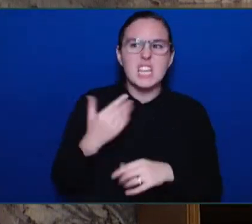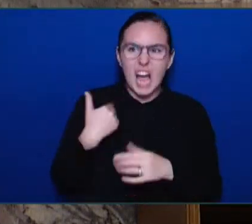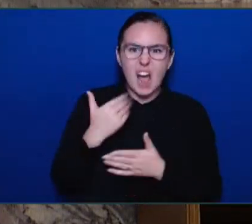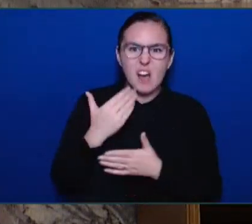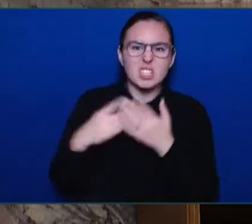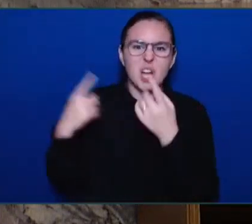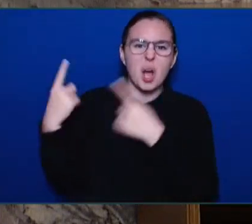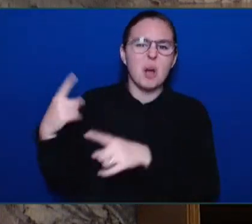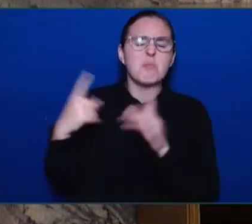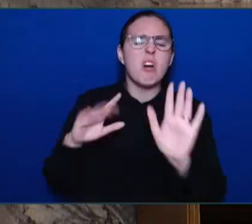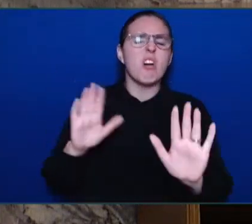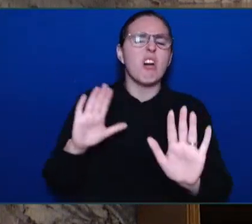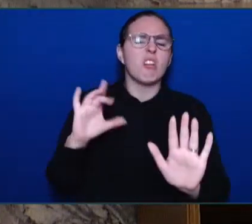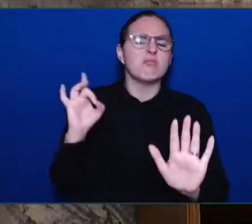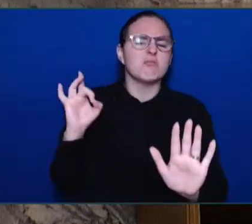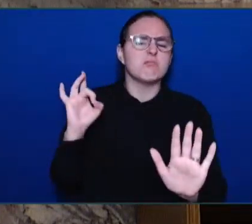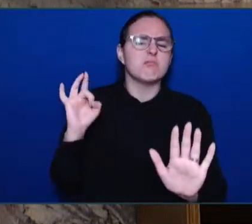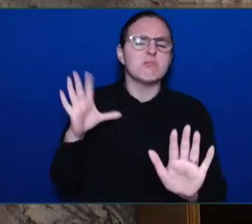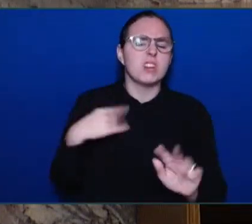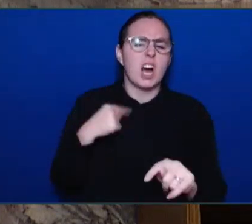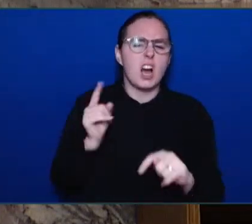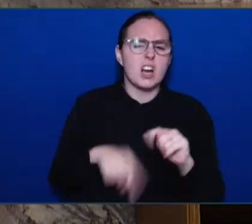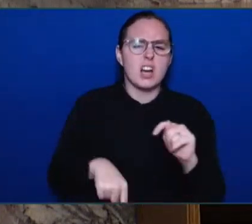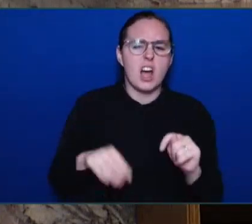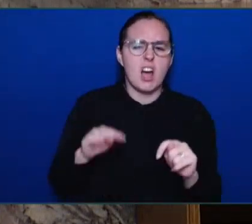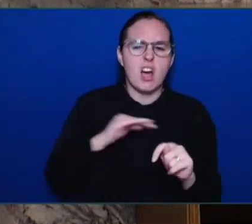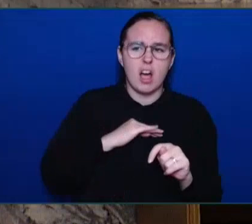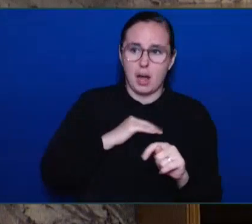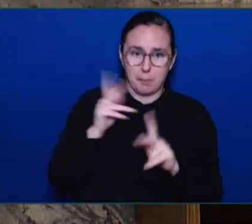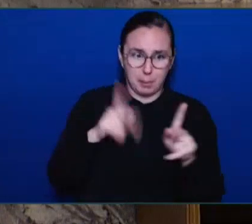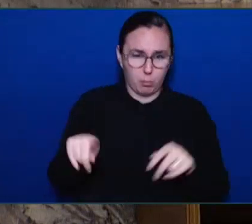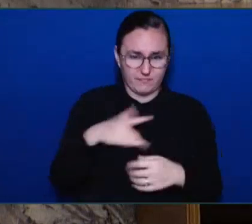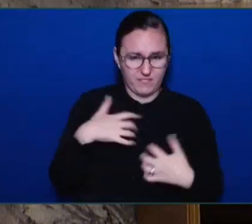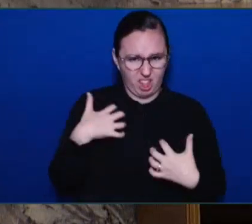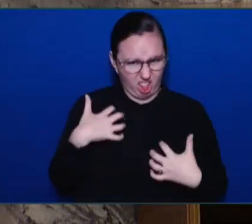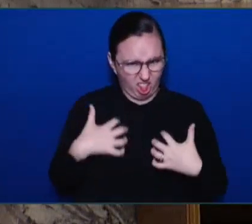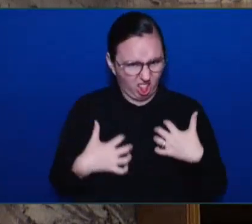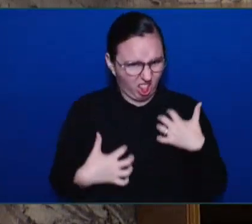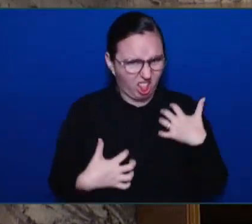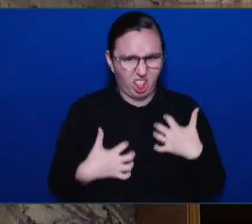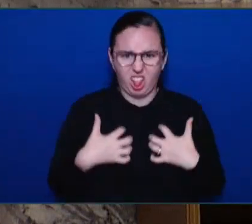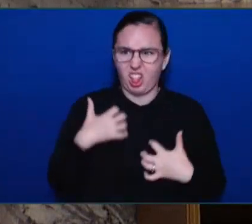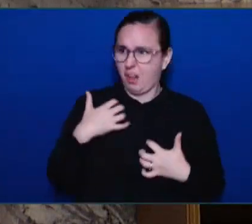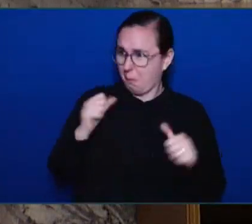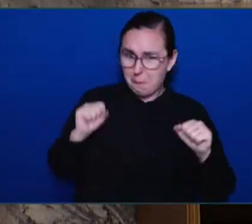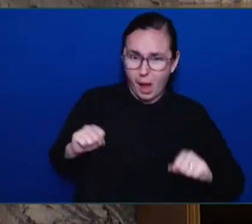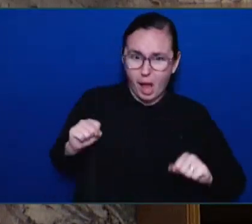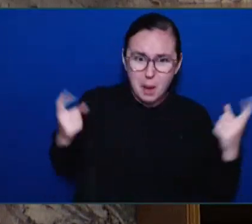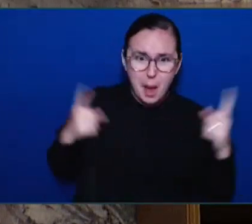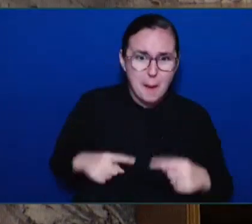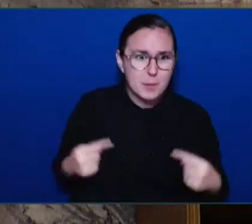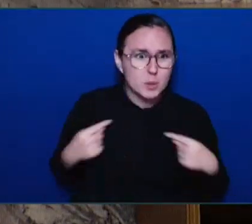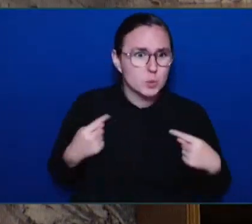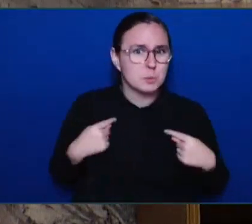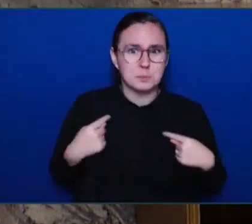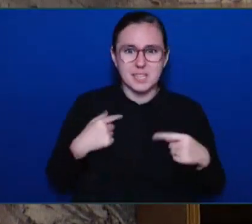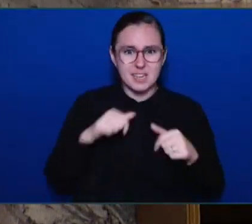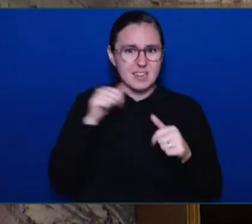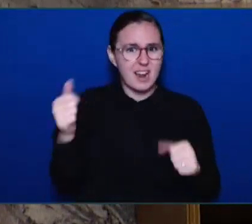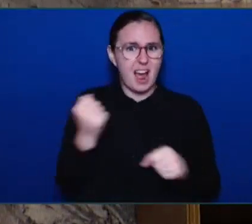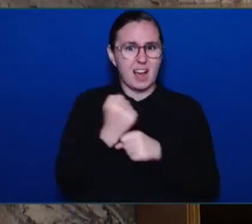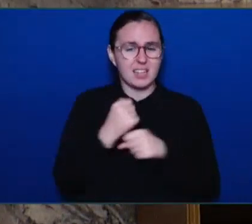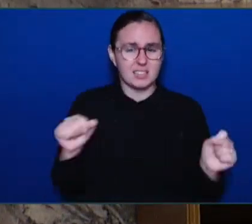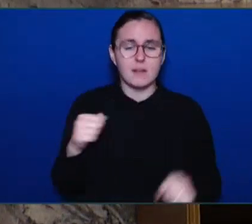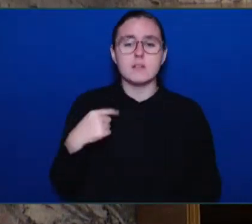and unsafe than ever. Mr. Speaker, the question to the Premier, is he going to put the rights of victims of